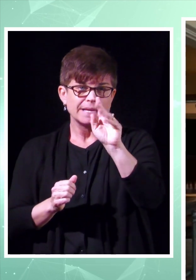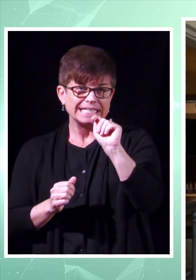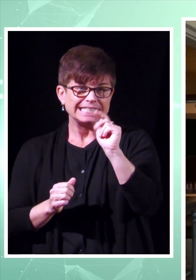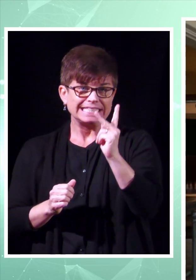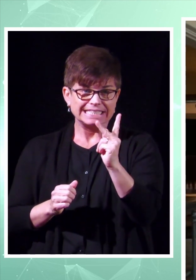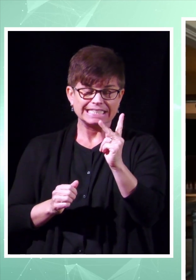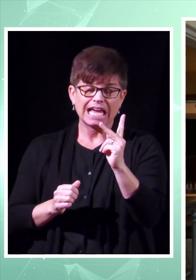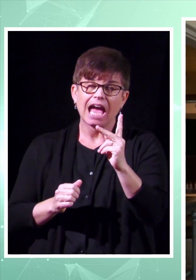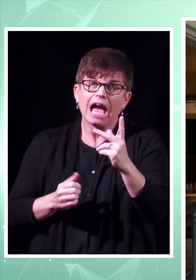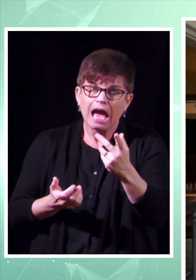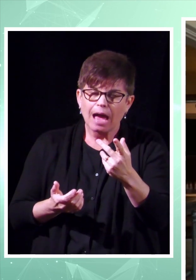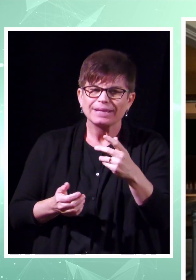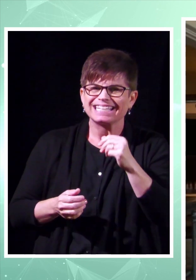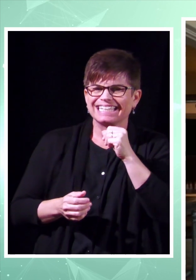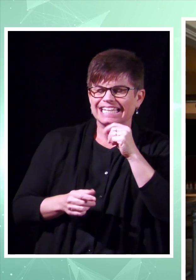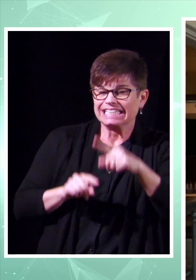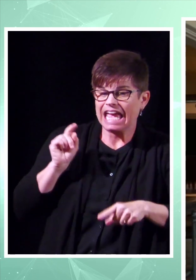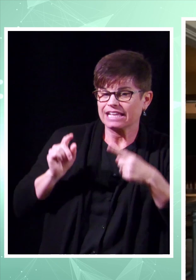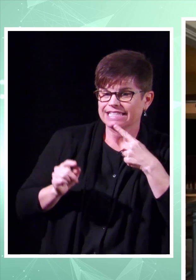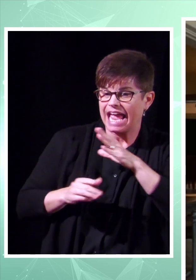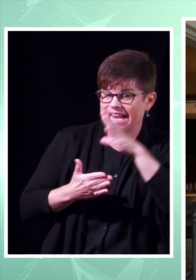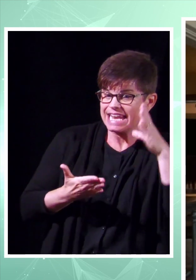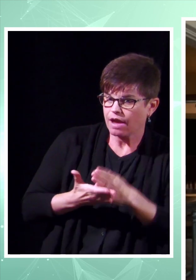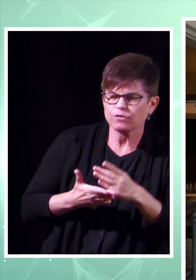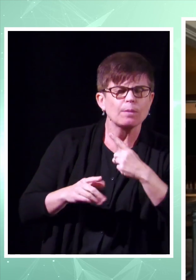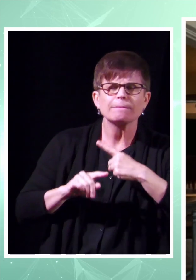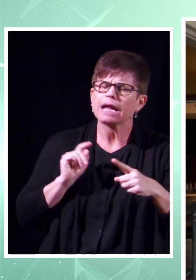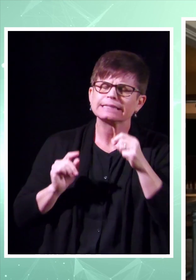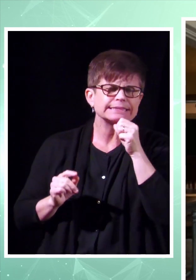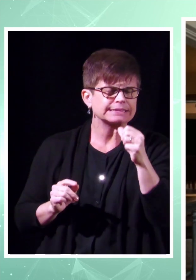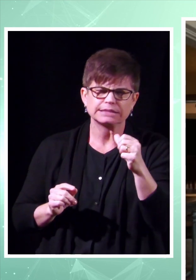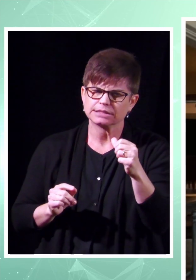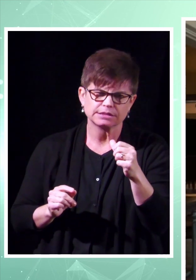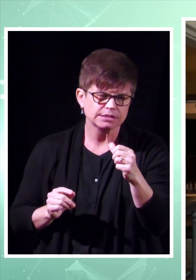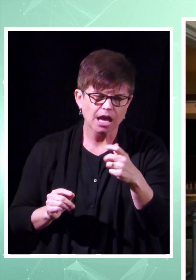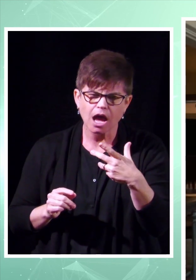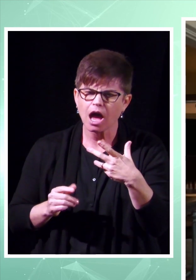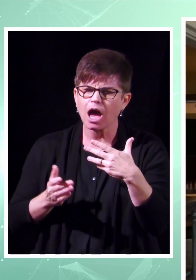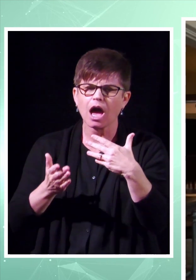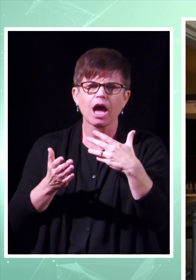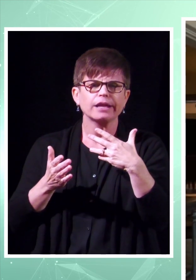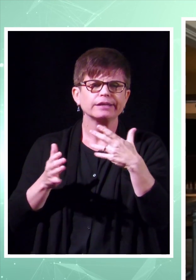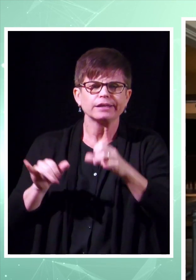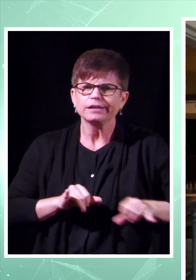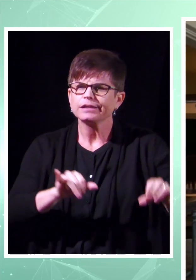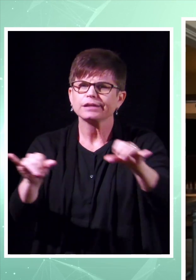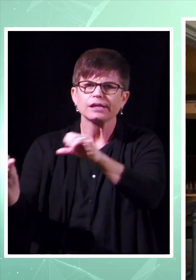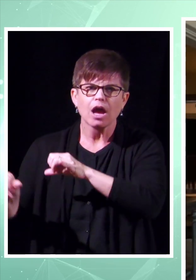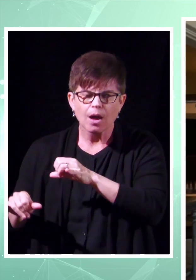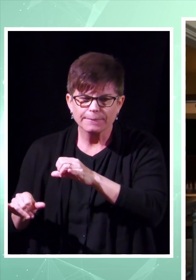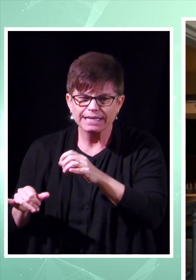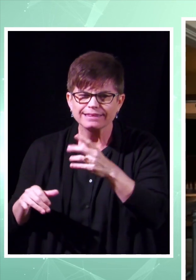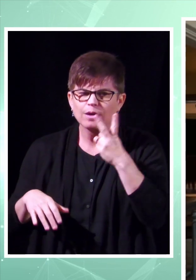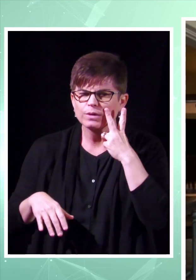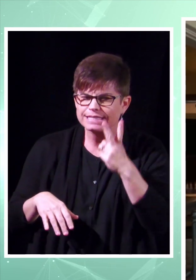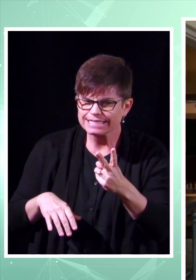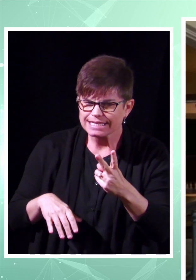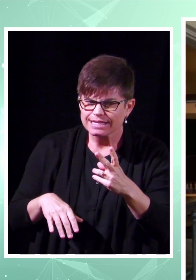never say never, I think that it's very, very unlikely that we would have concerns of PML with those molecules.